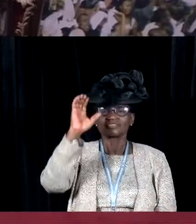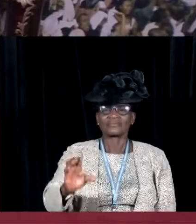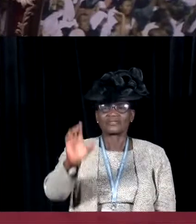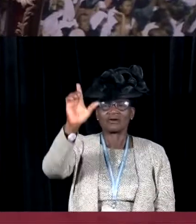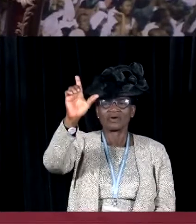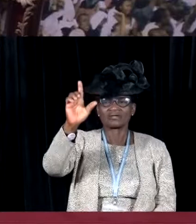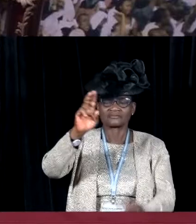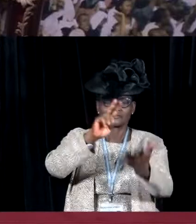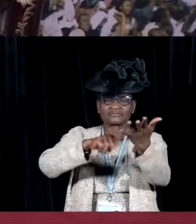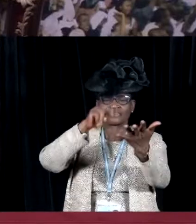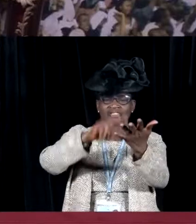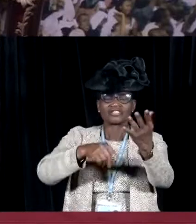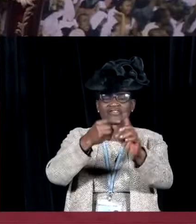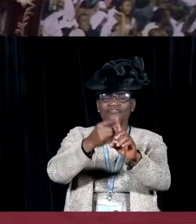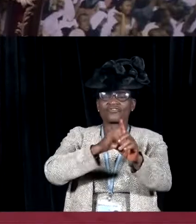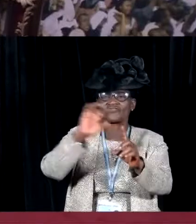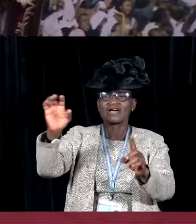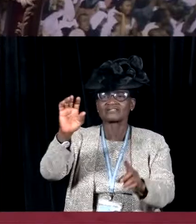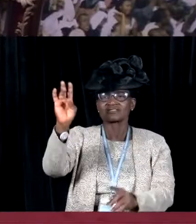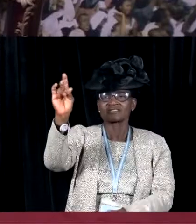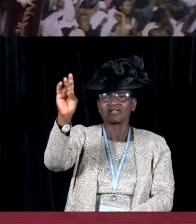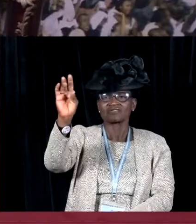I'm reading from verse 17